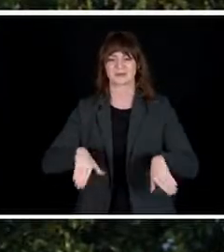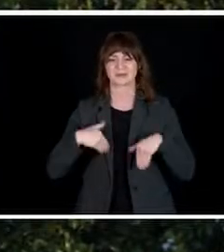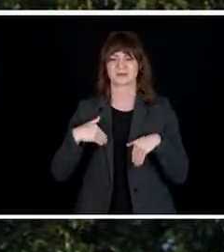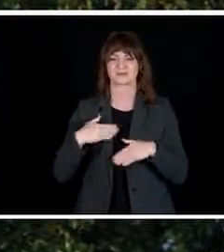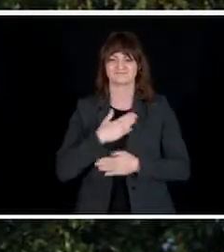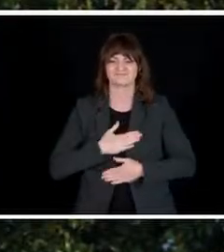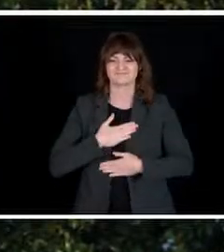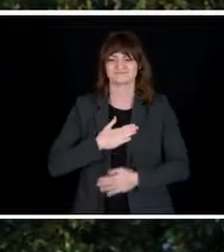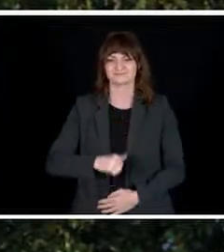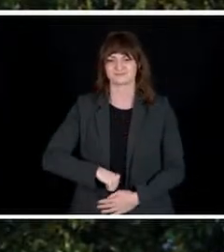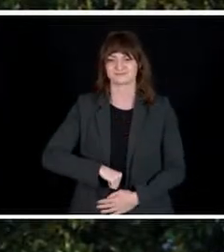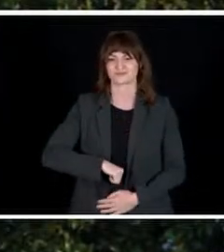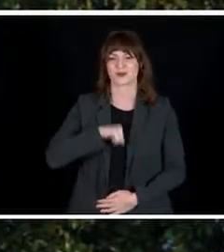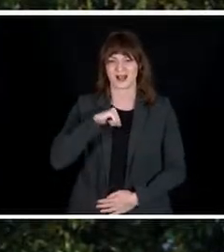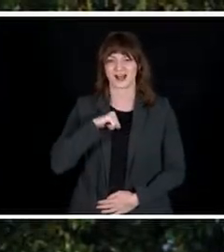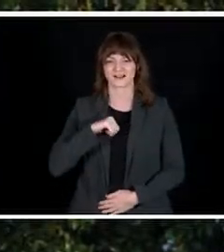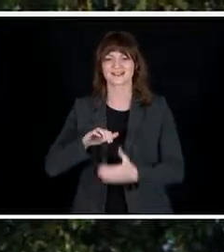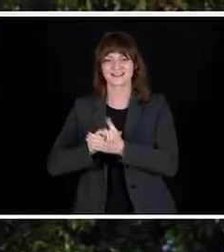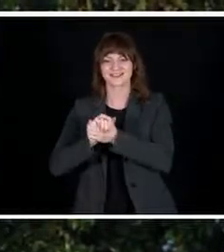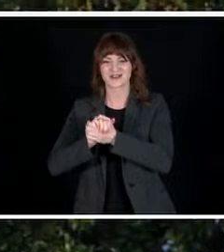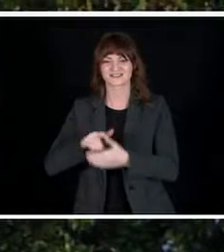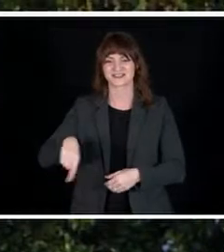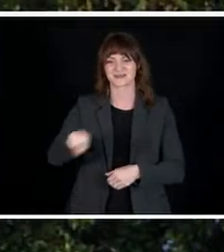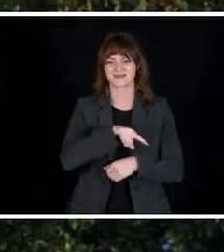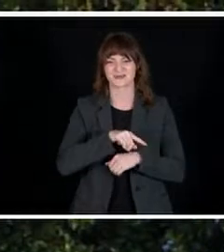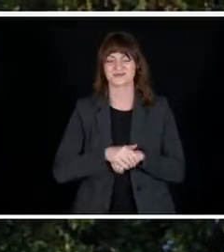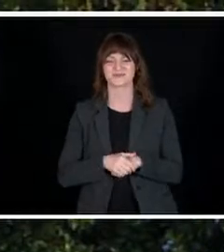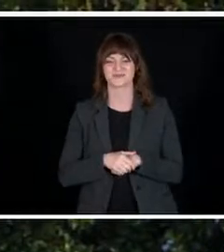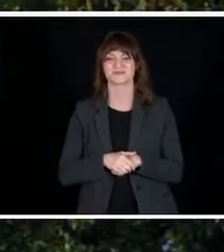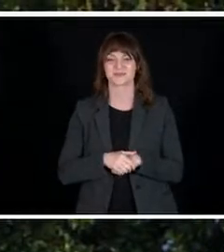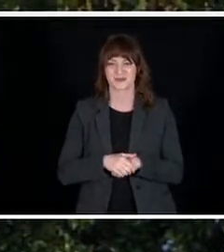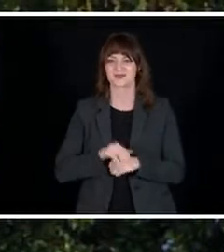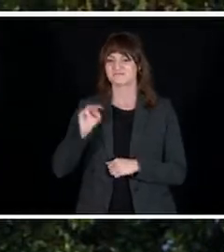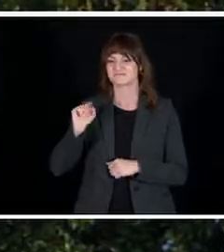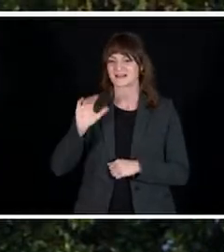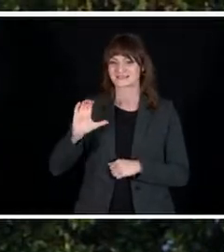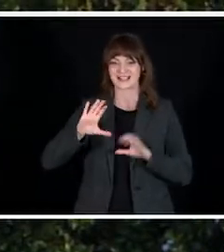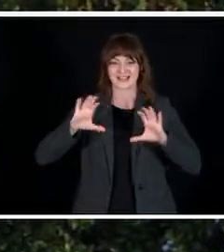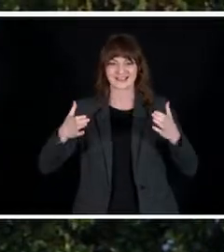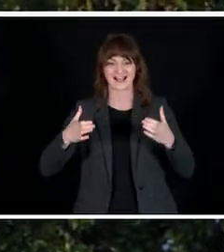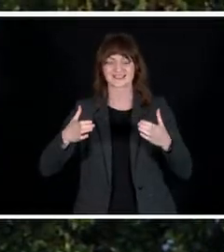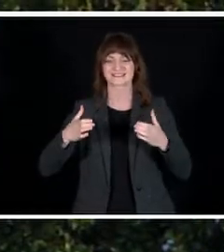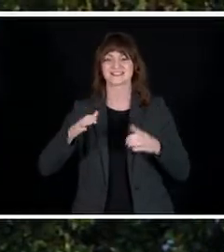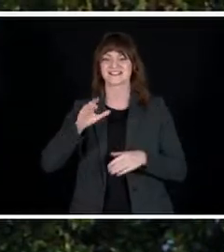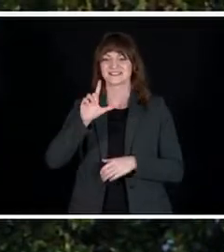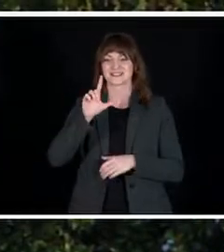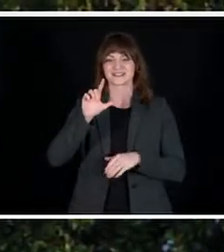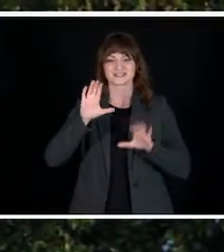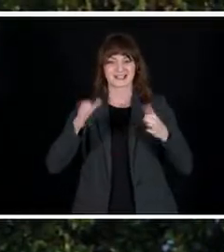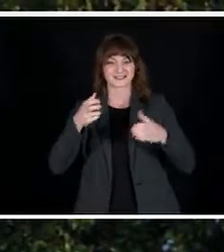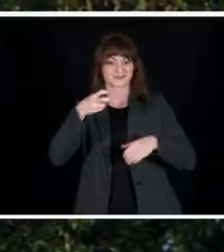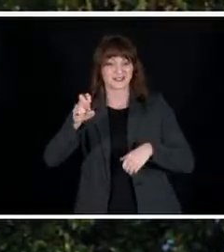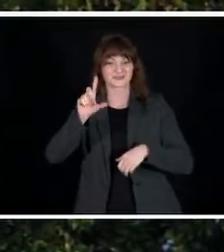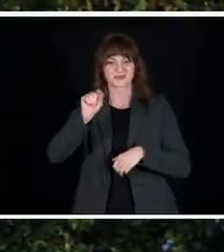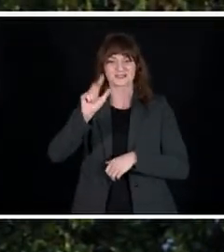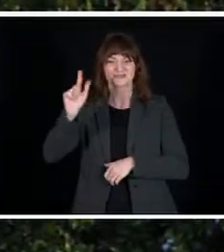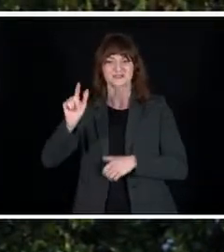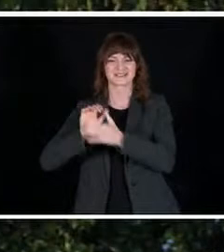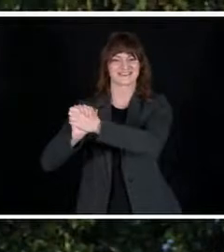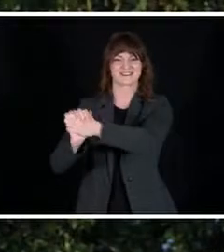pleasure and pride to congratulate you all. So Mount SAC Transfer Class of 2023,